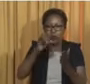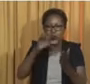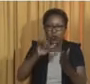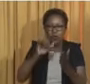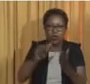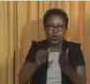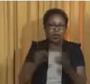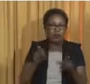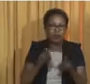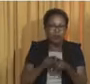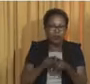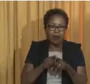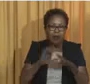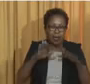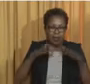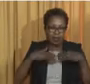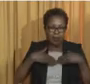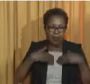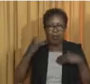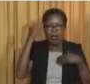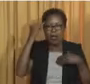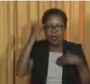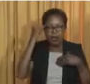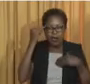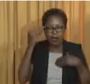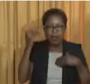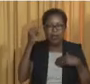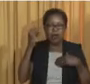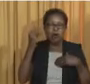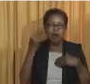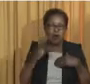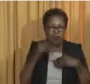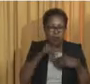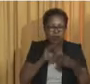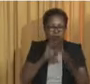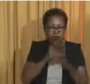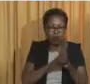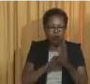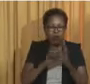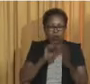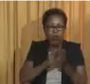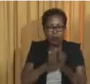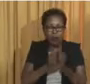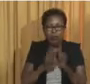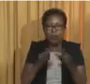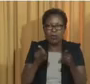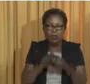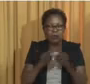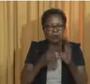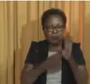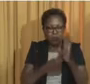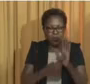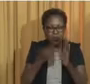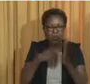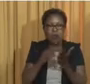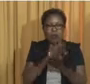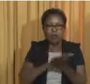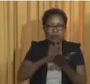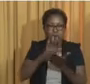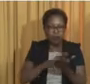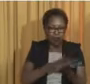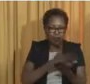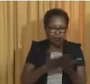idea of a veto to the amendment power as represented in the basic structure doctrine, as well